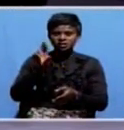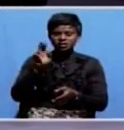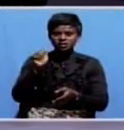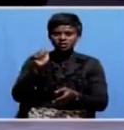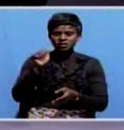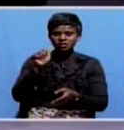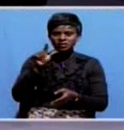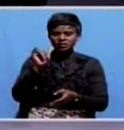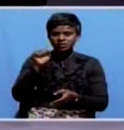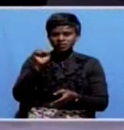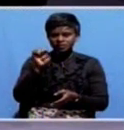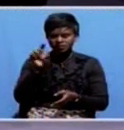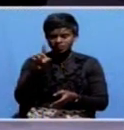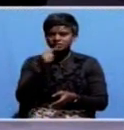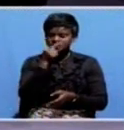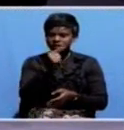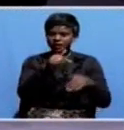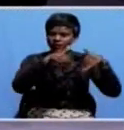and minibuses,